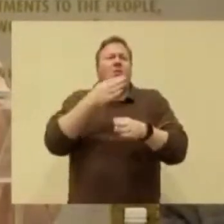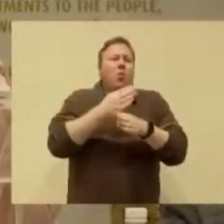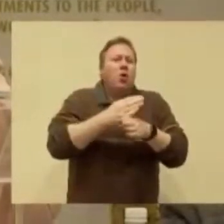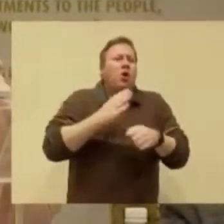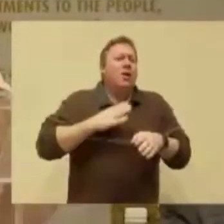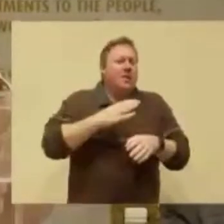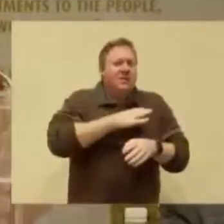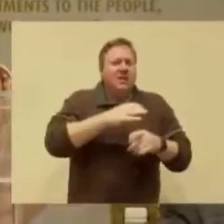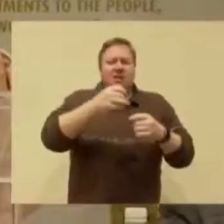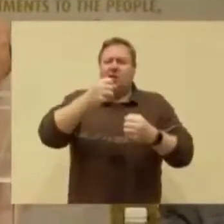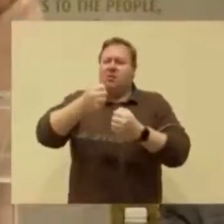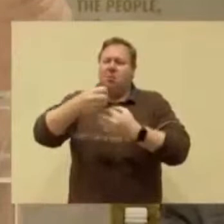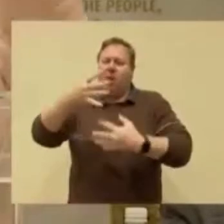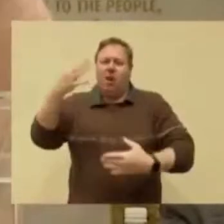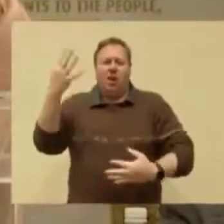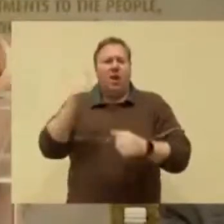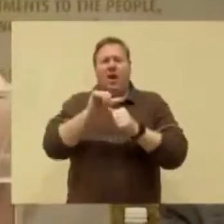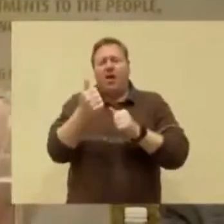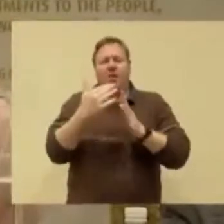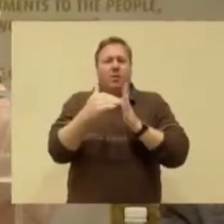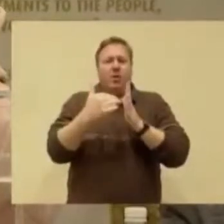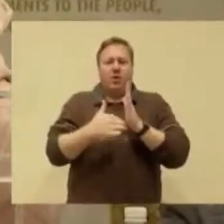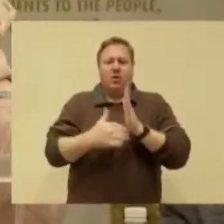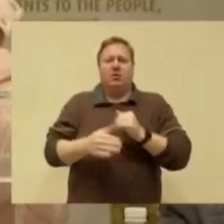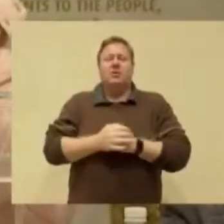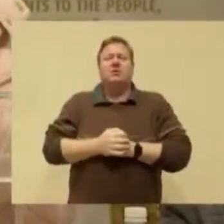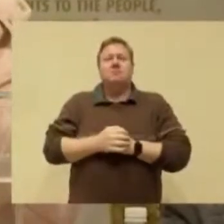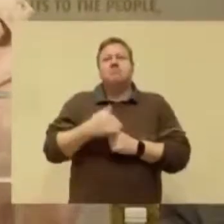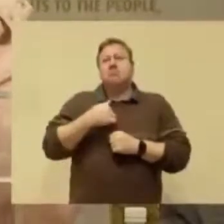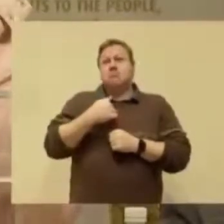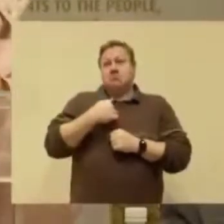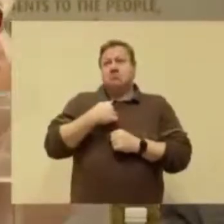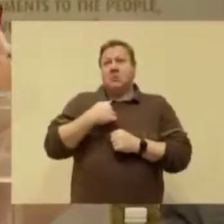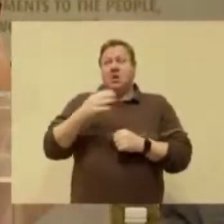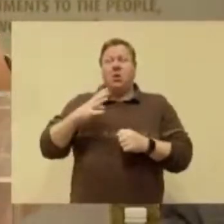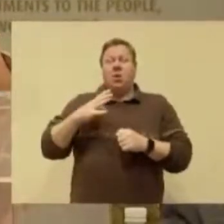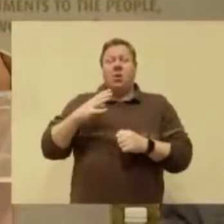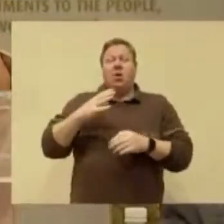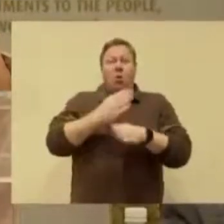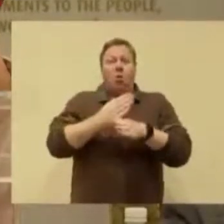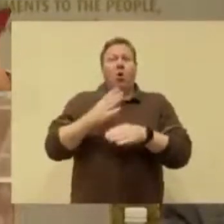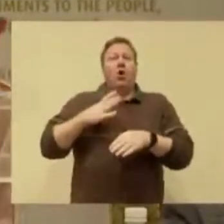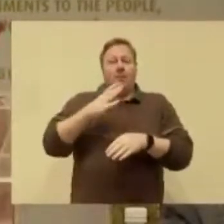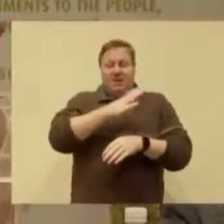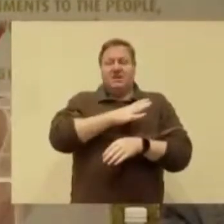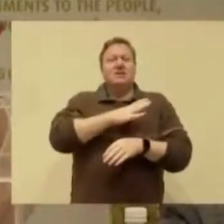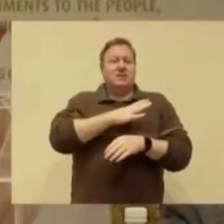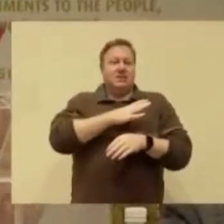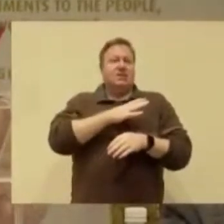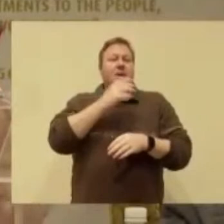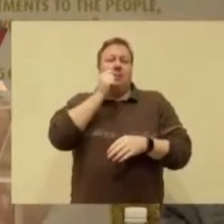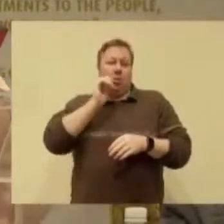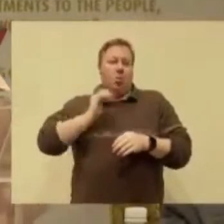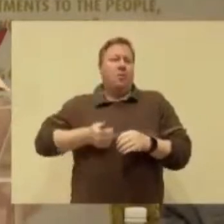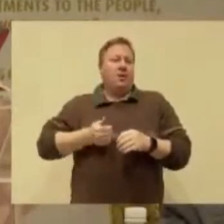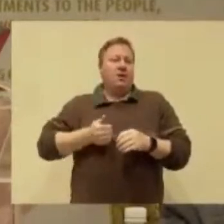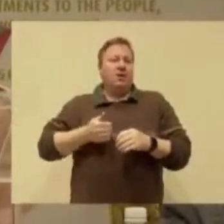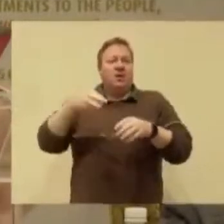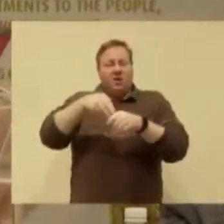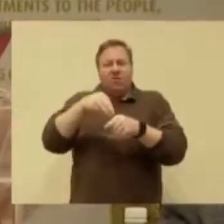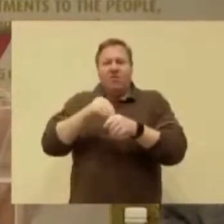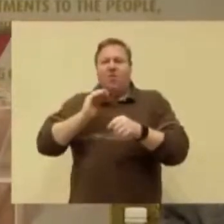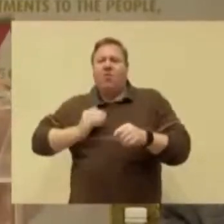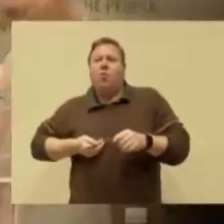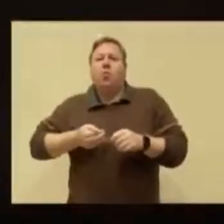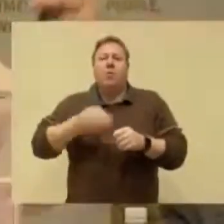sure that we say if i am the world committee member on gender from time to time let me engage the women of my what to hear what